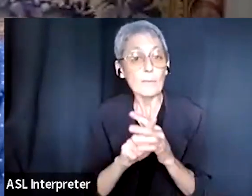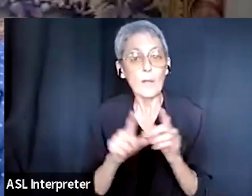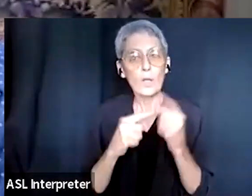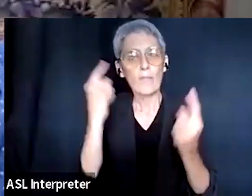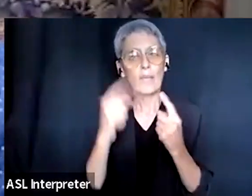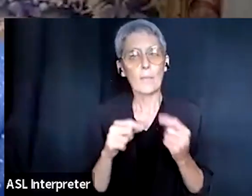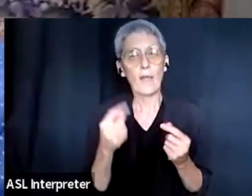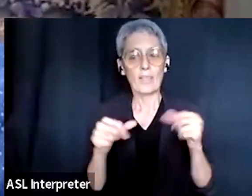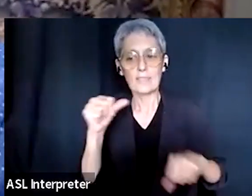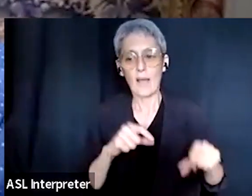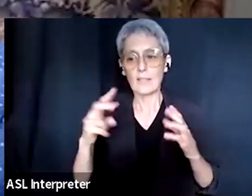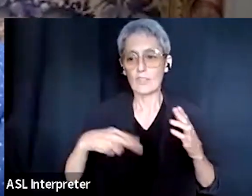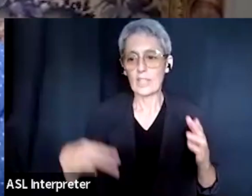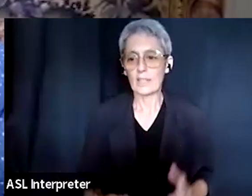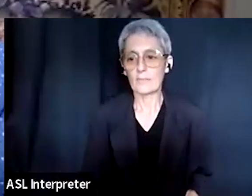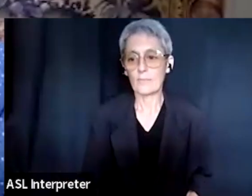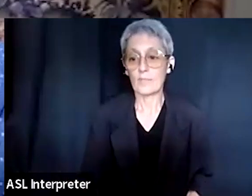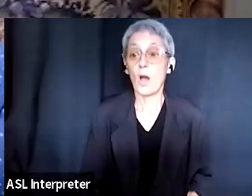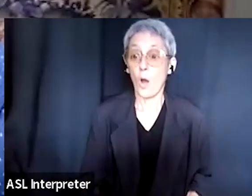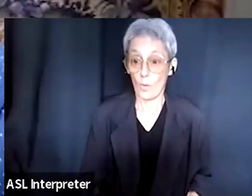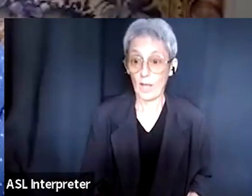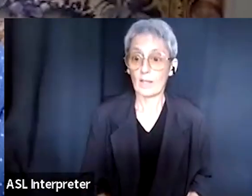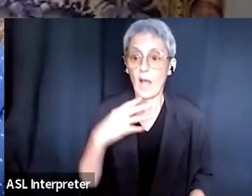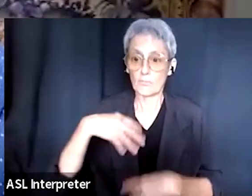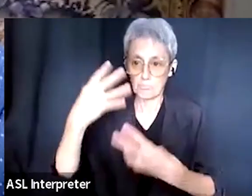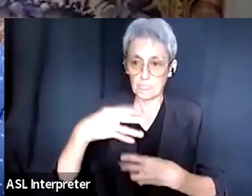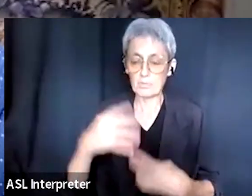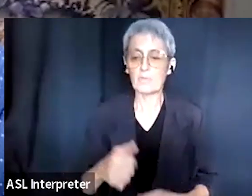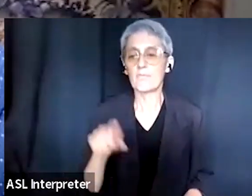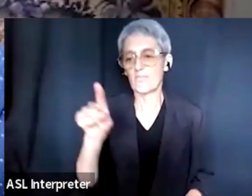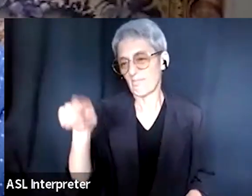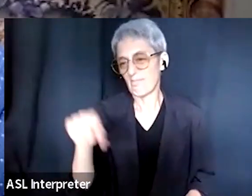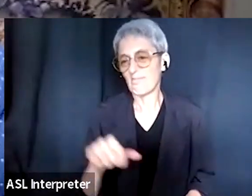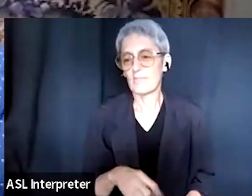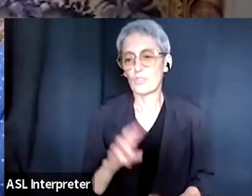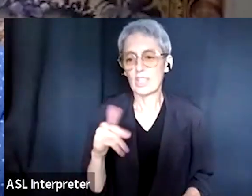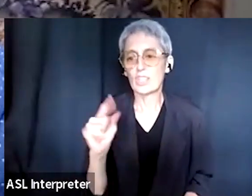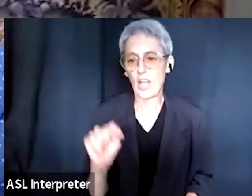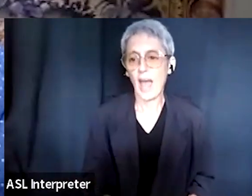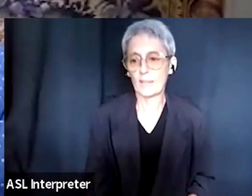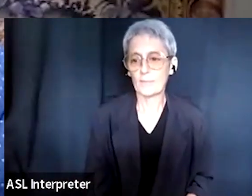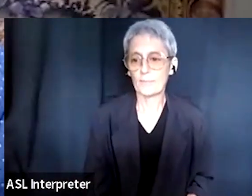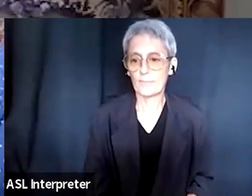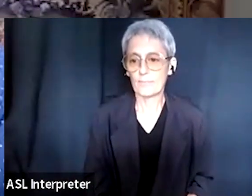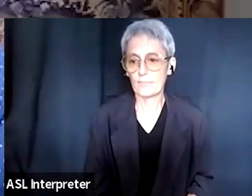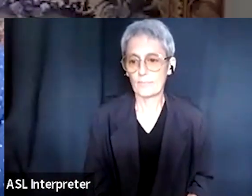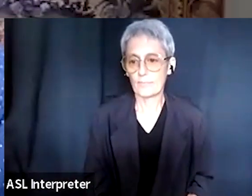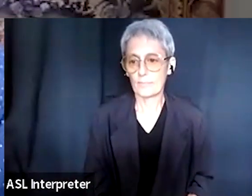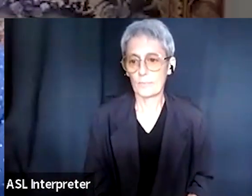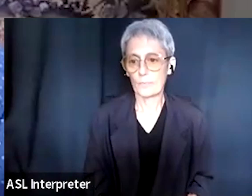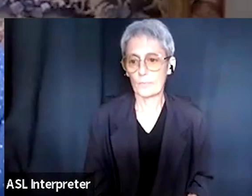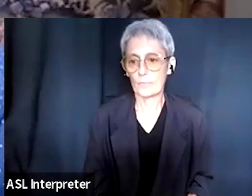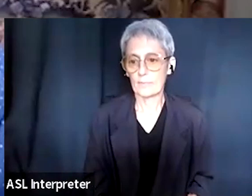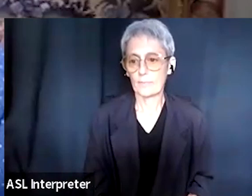of reading. Okay, I'm seeing critical, research-based, systemic and explicit, unbalanced,